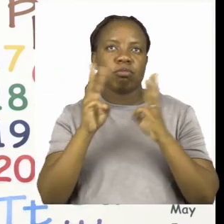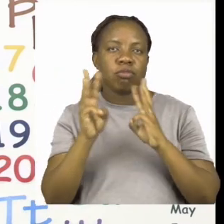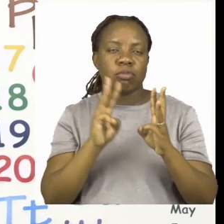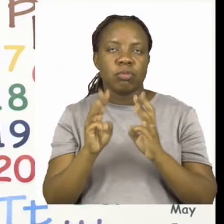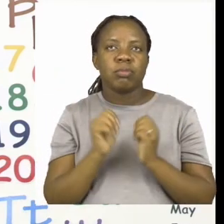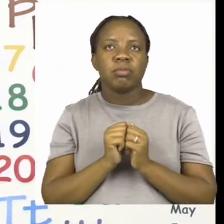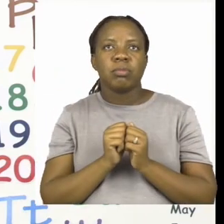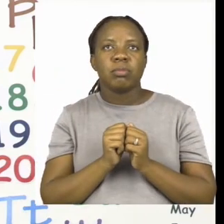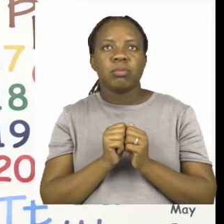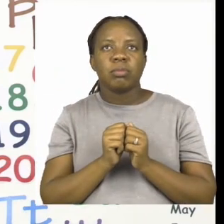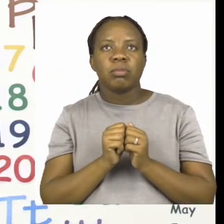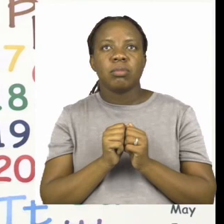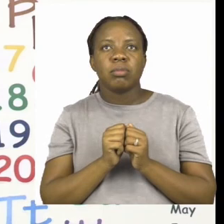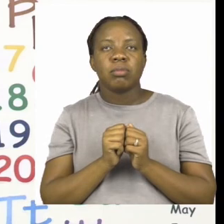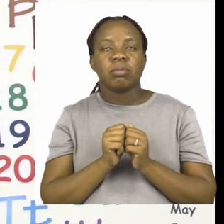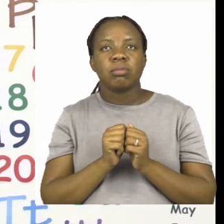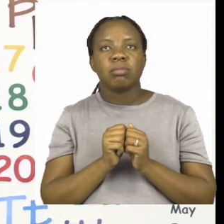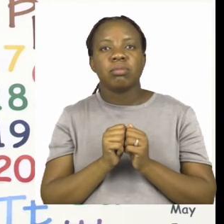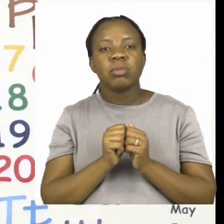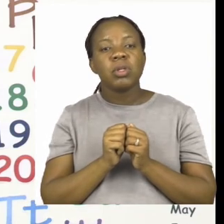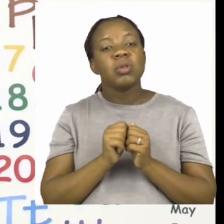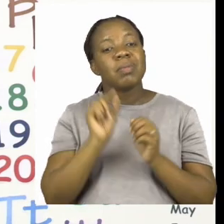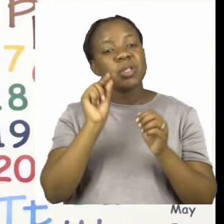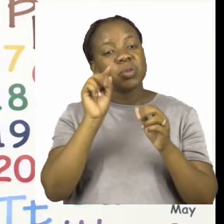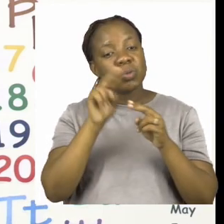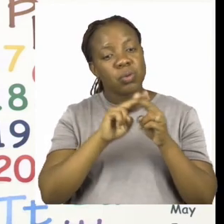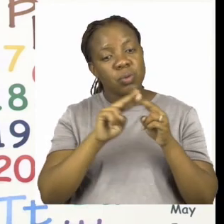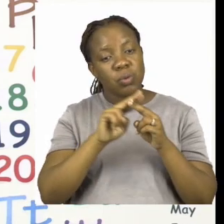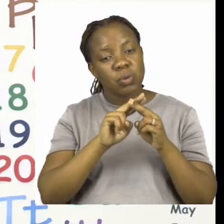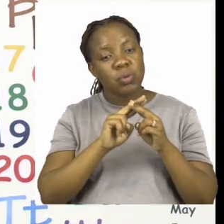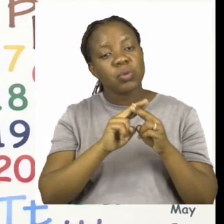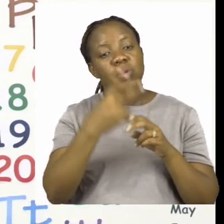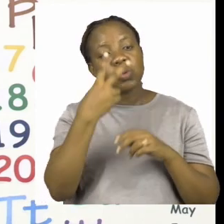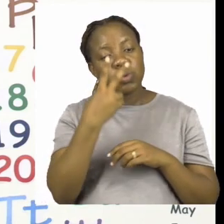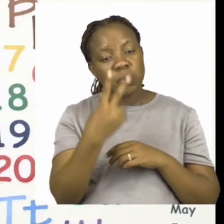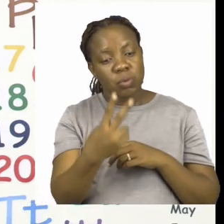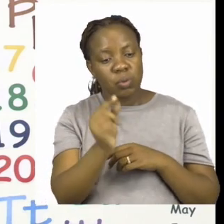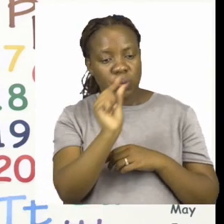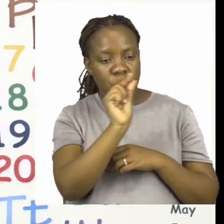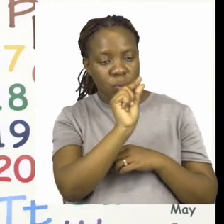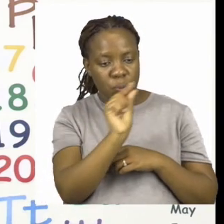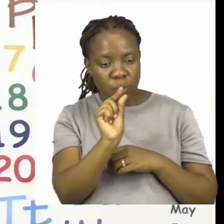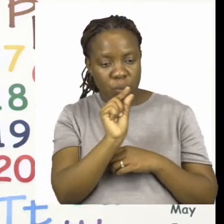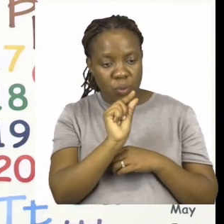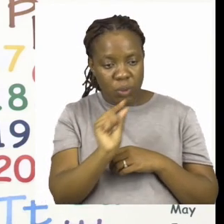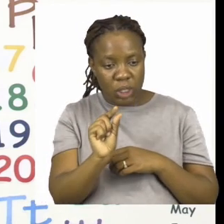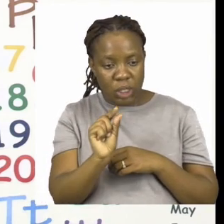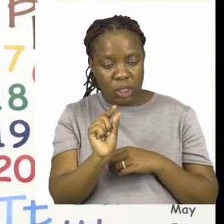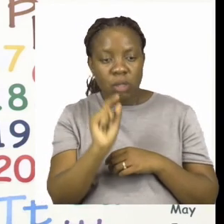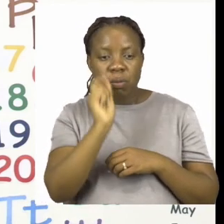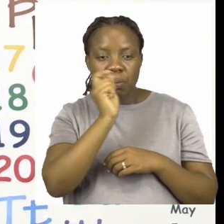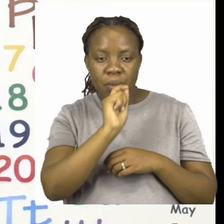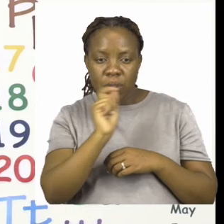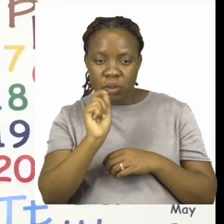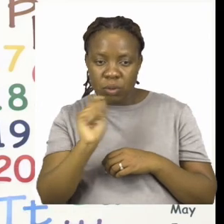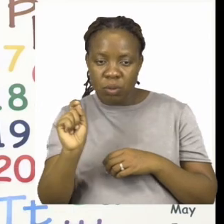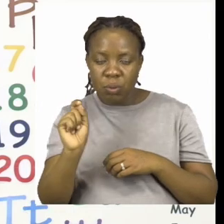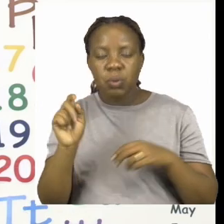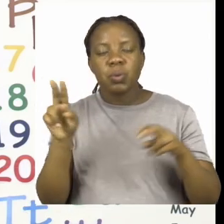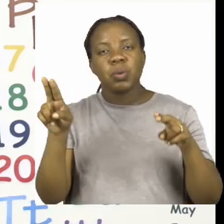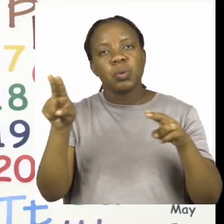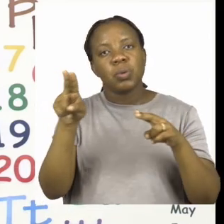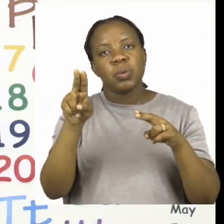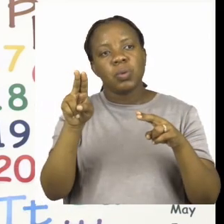with the word weather. You have to remember though that a sentence starts with a